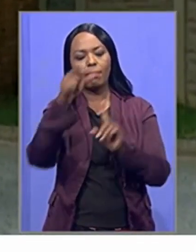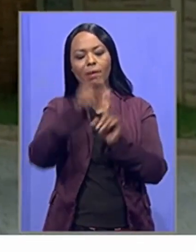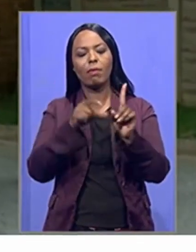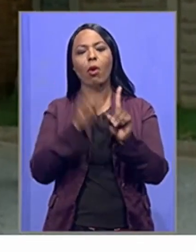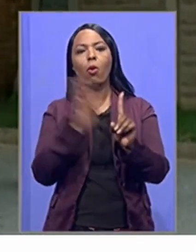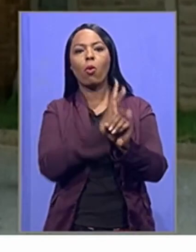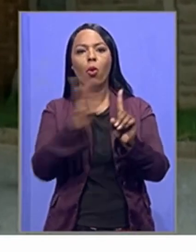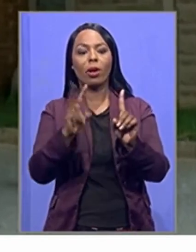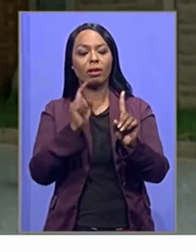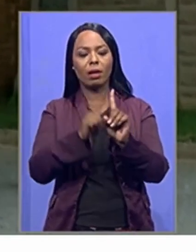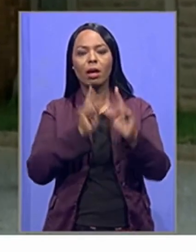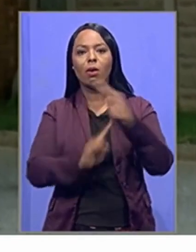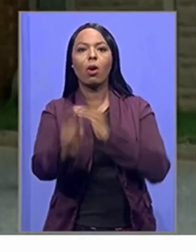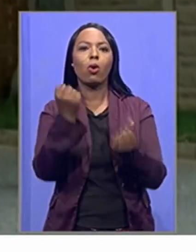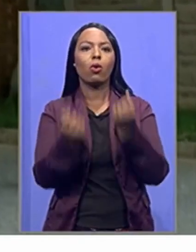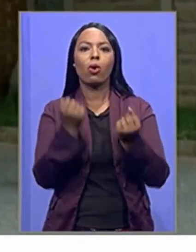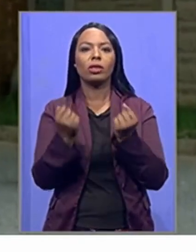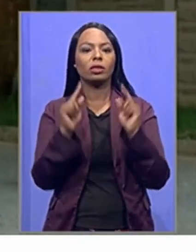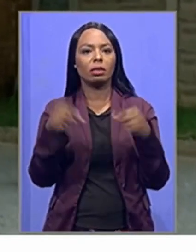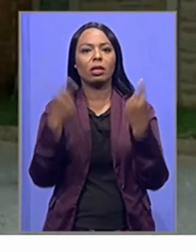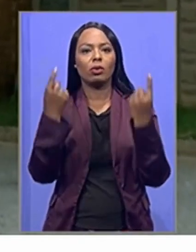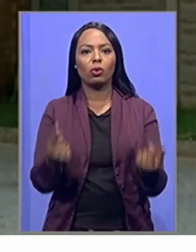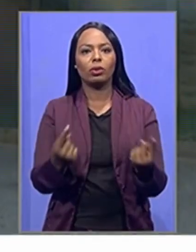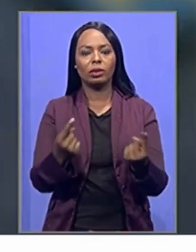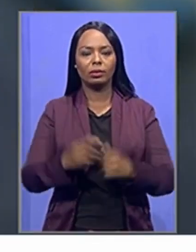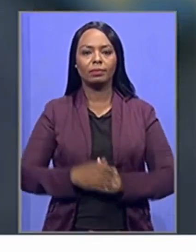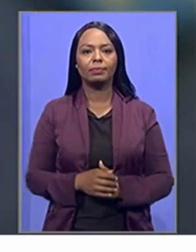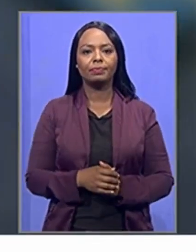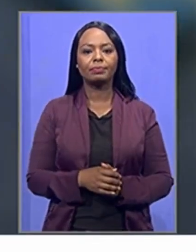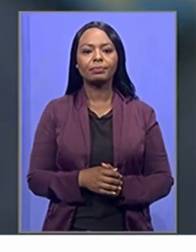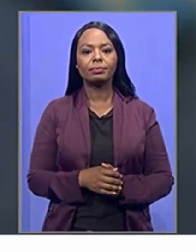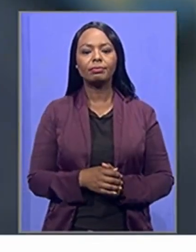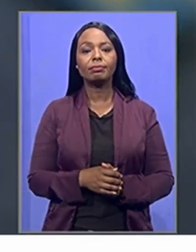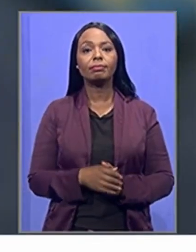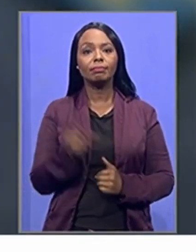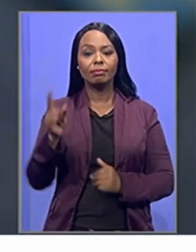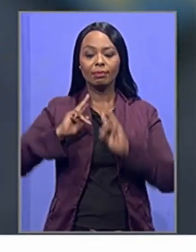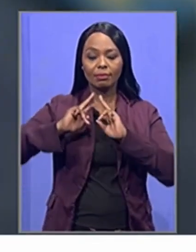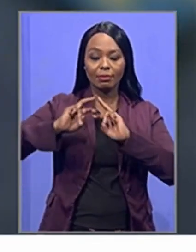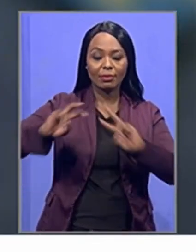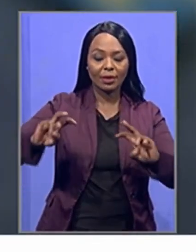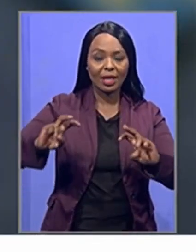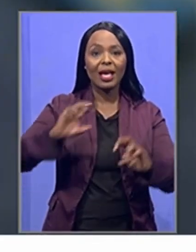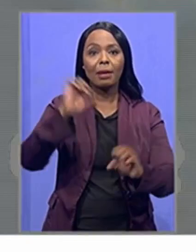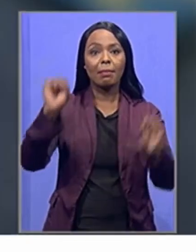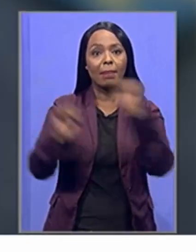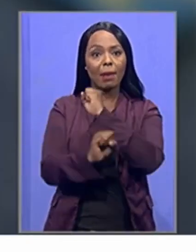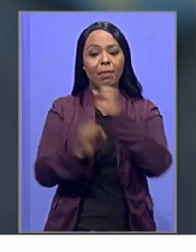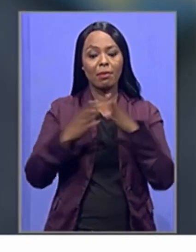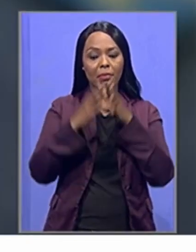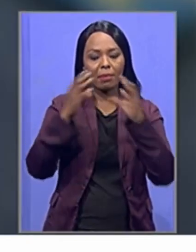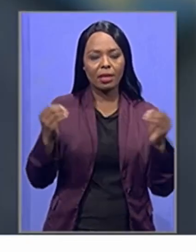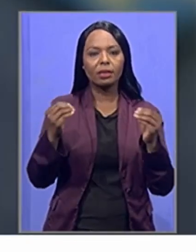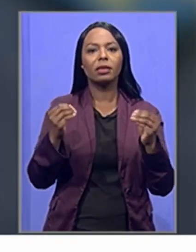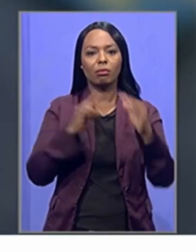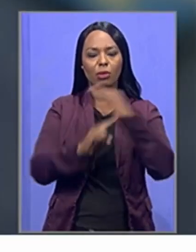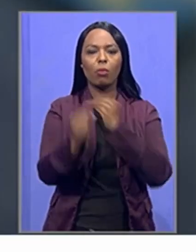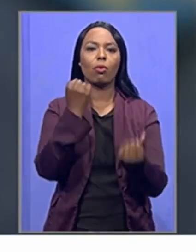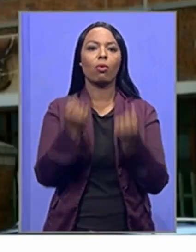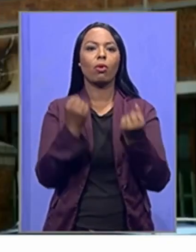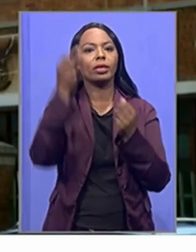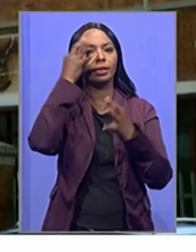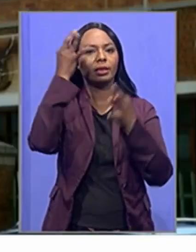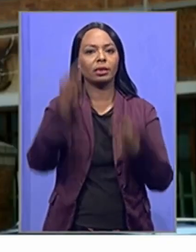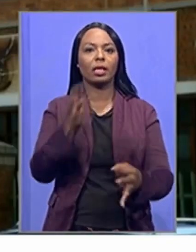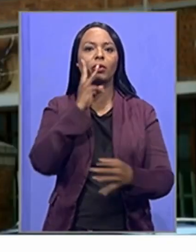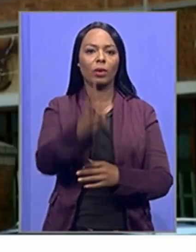will therefore not be appearing in court today, 28 December 2022. As soon as investigations are concluded, the case will be sent to court for a